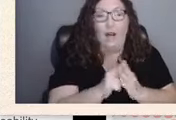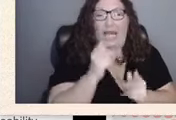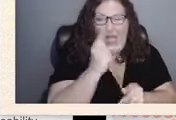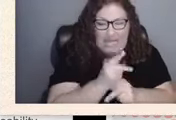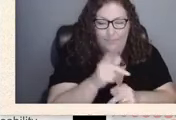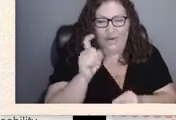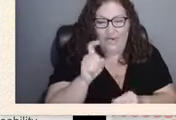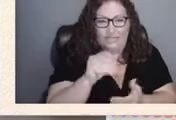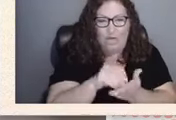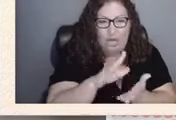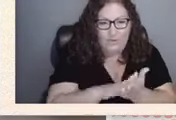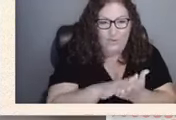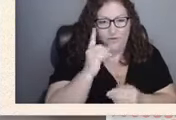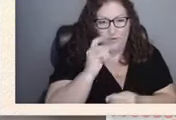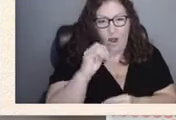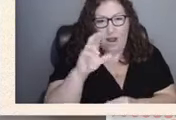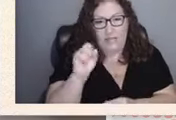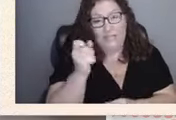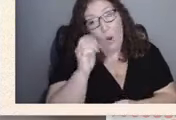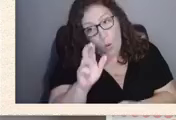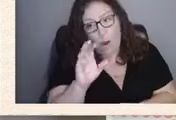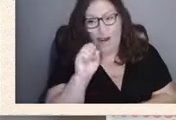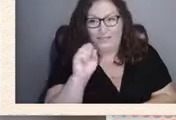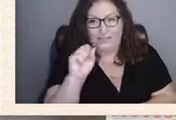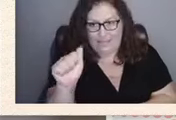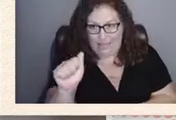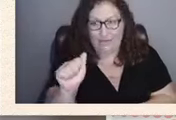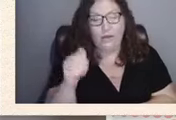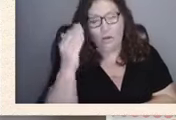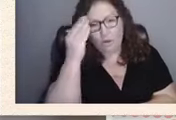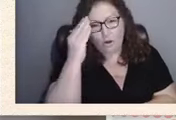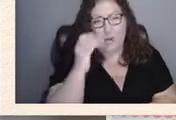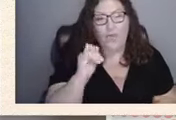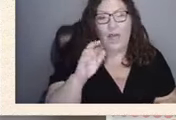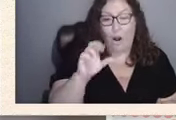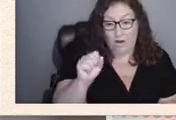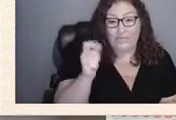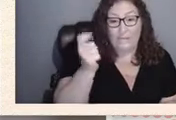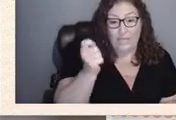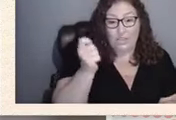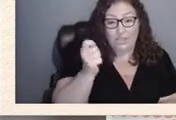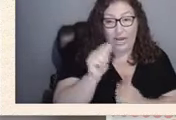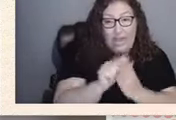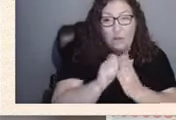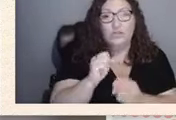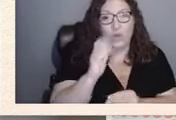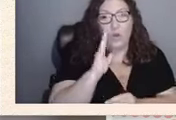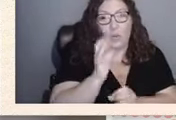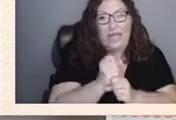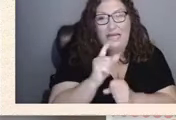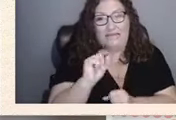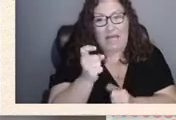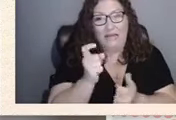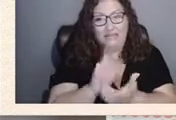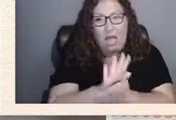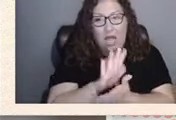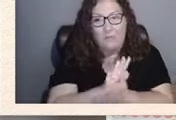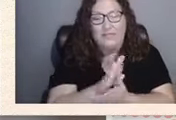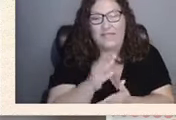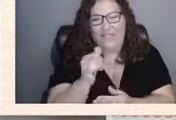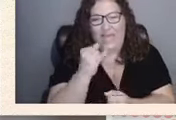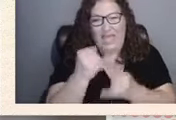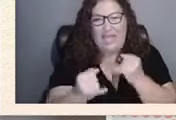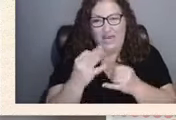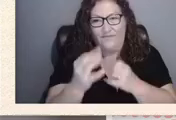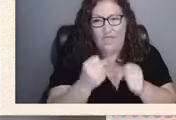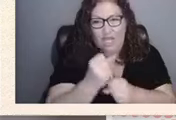or SSA, because these are IRS sanctioned accounts, so you will get tax documents at the end of the year that you need